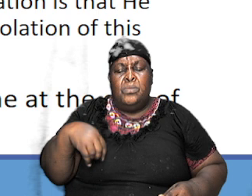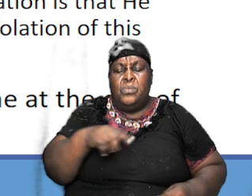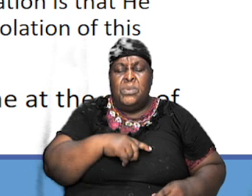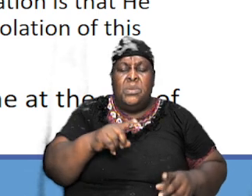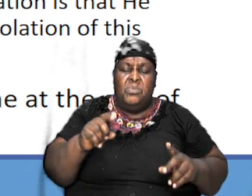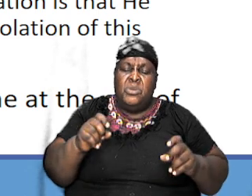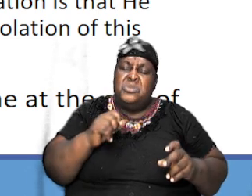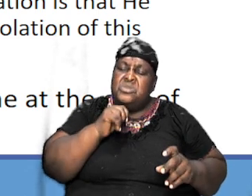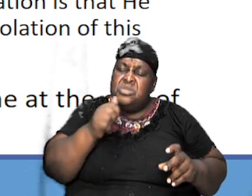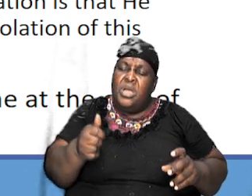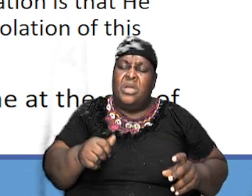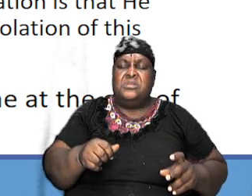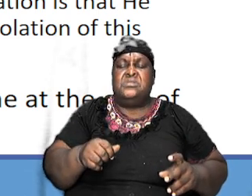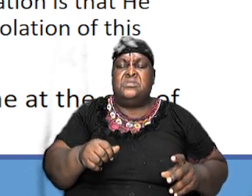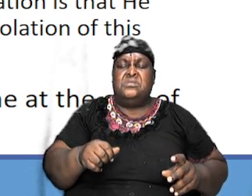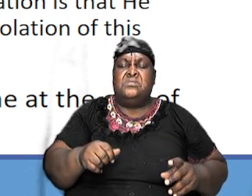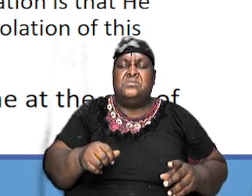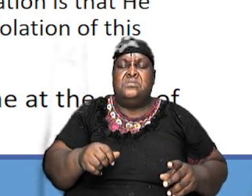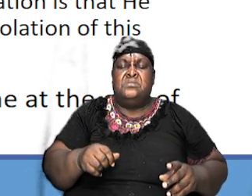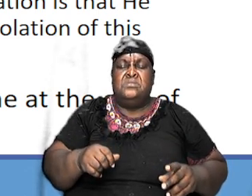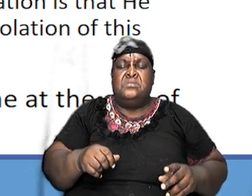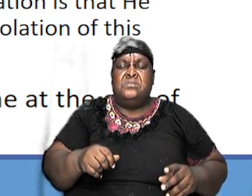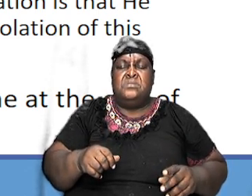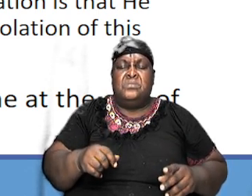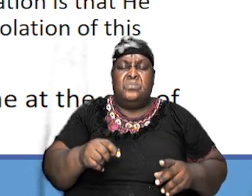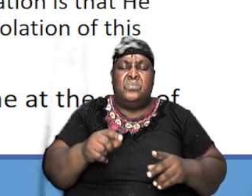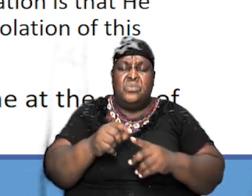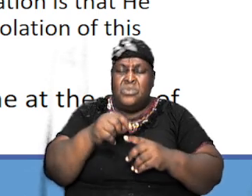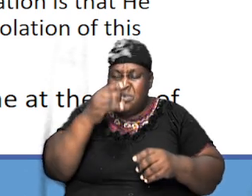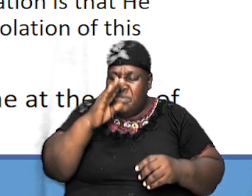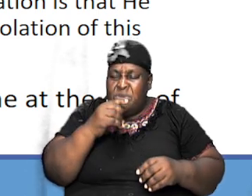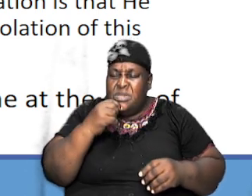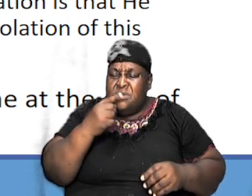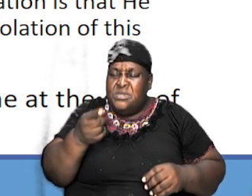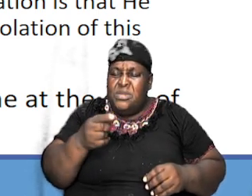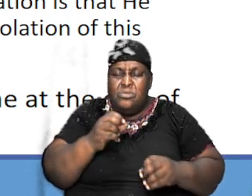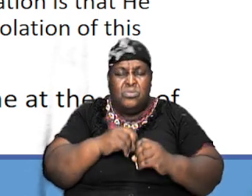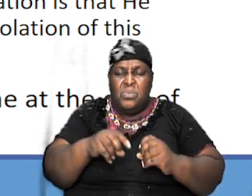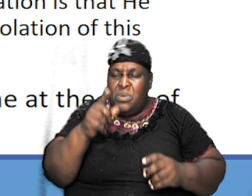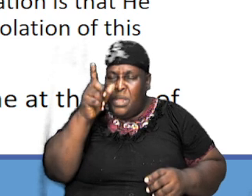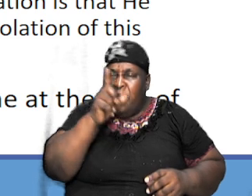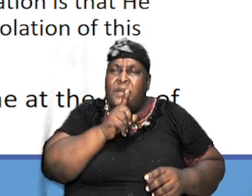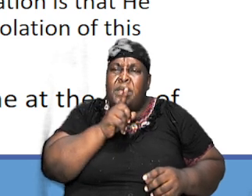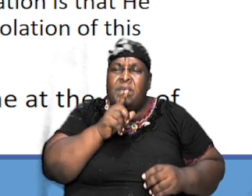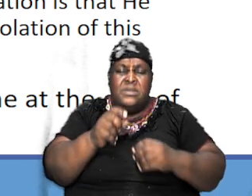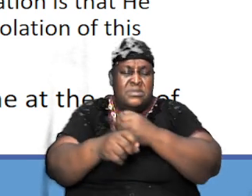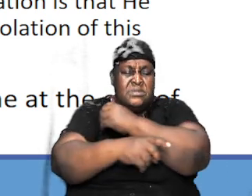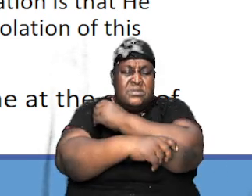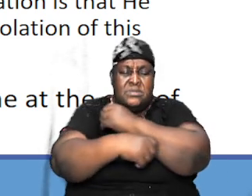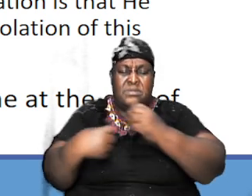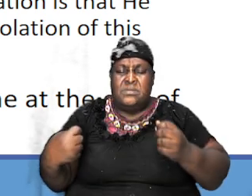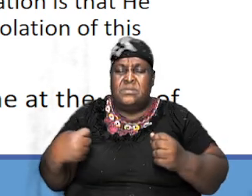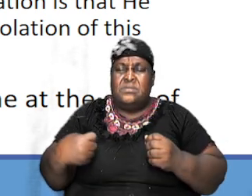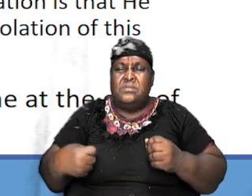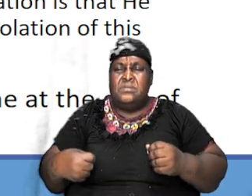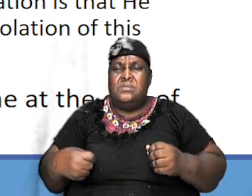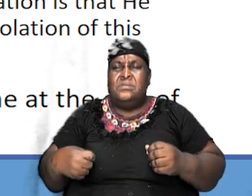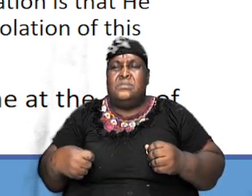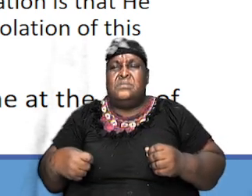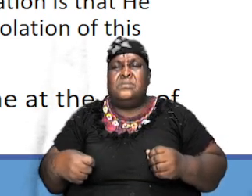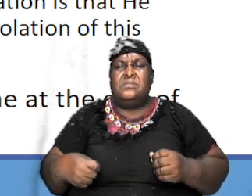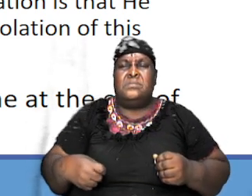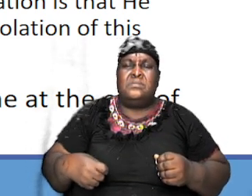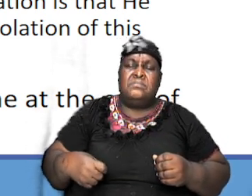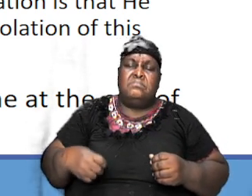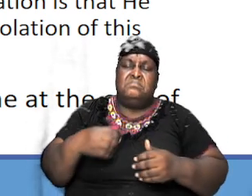know that the word said we shouldn't lie. We know that the word said we shouldn't steal. But the reason we fall is sometimes we don't have esteem